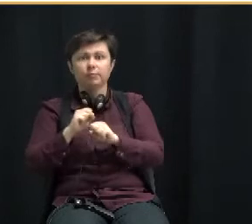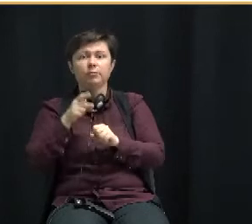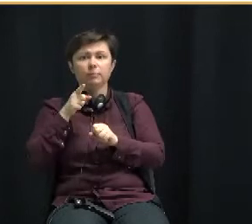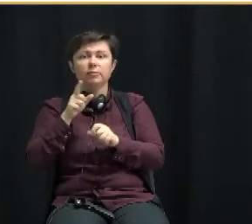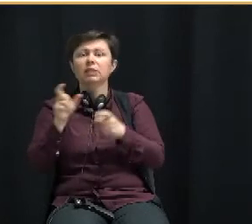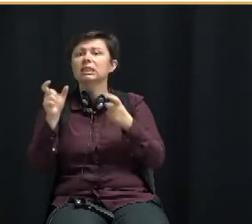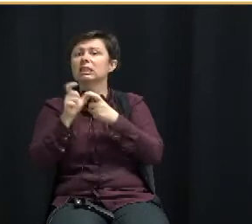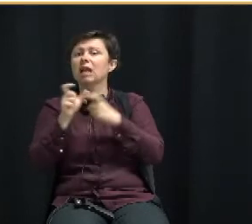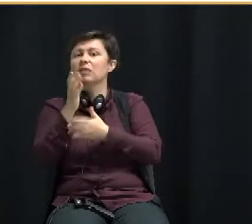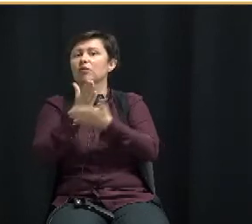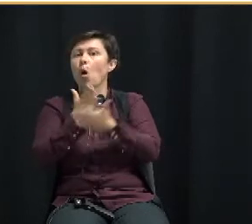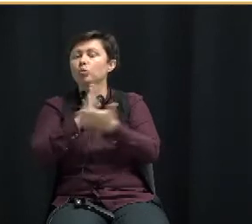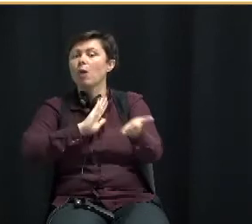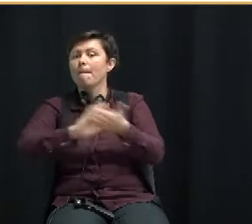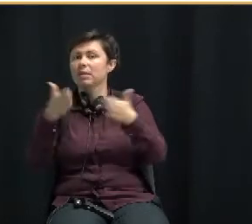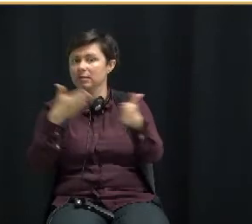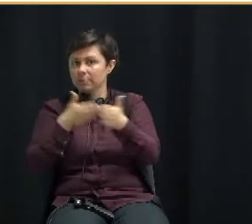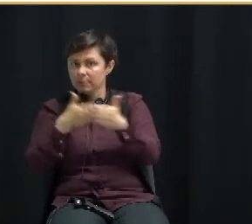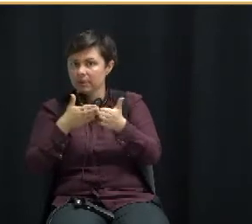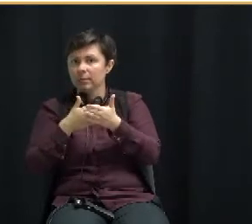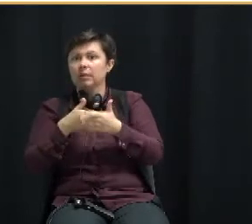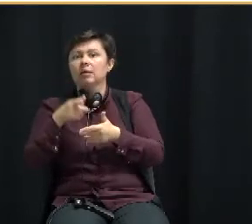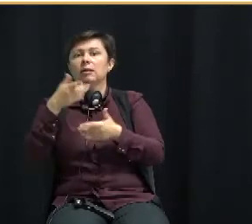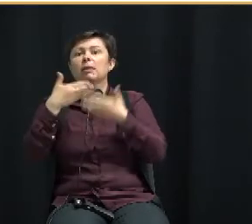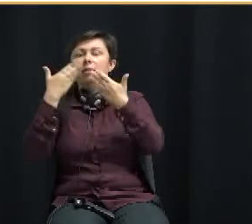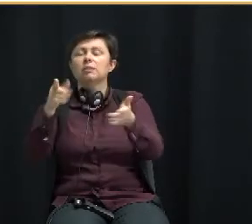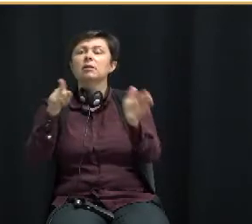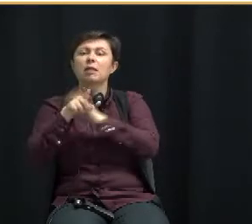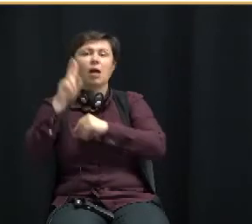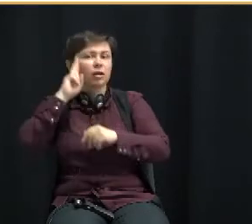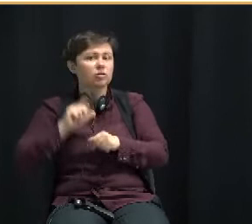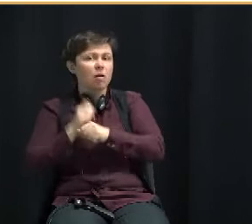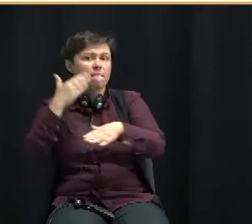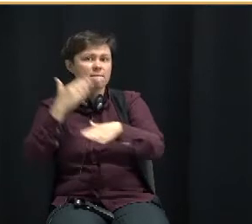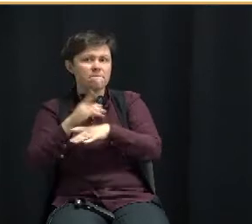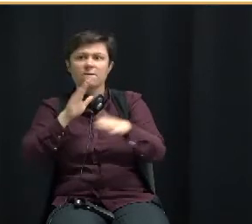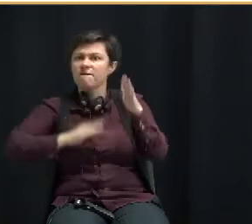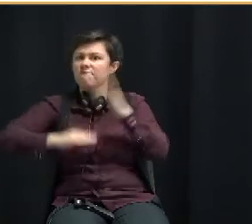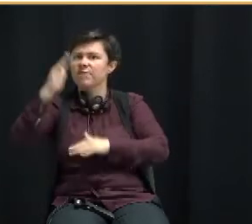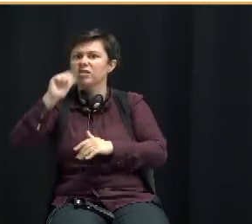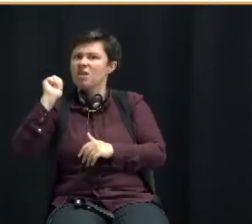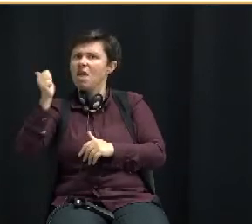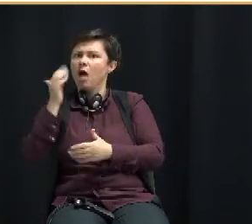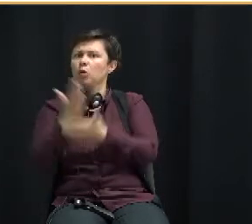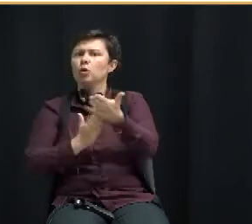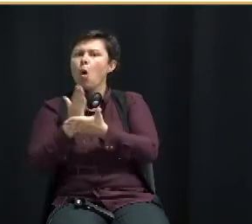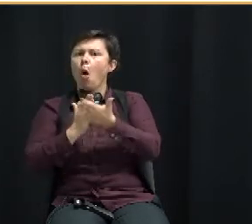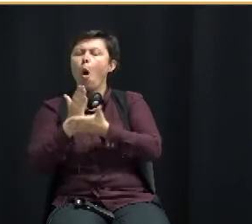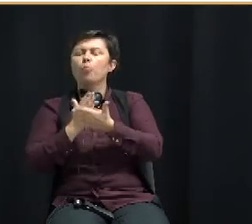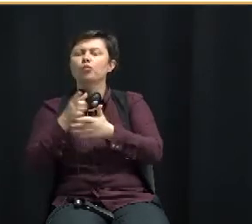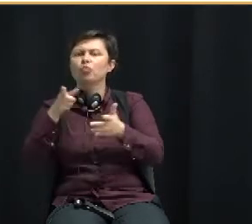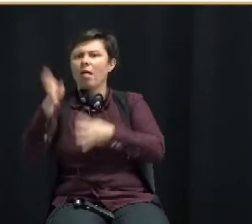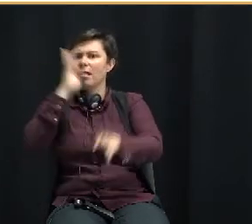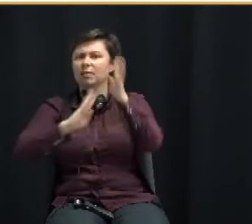disabled. And then finally, the service without barriers certificate, it's given to a company or institution as a confirmation of